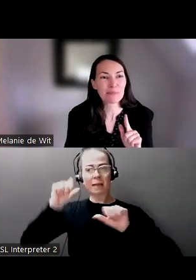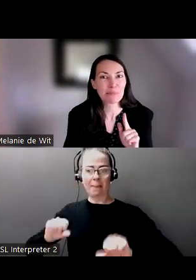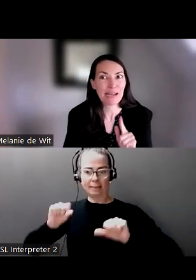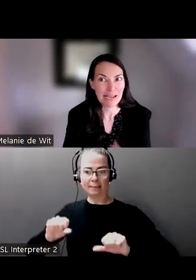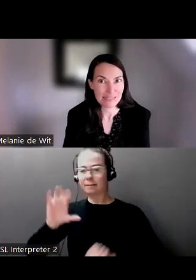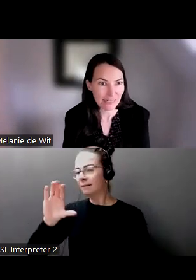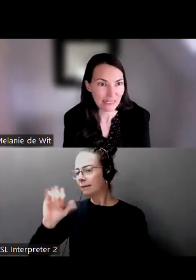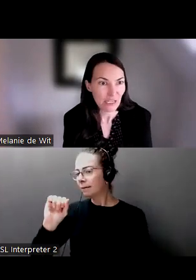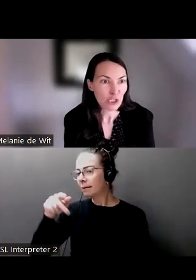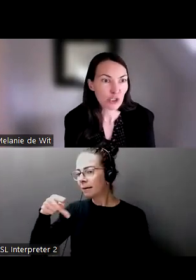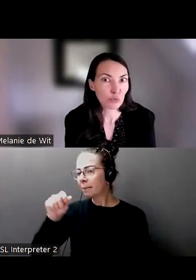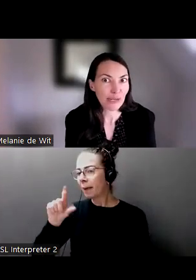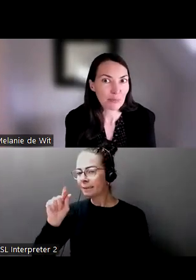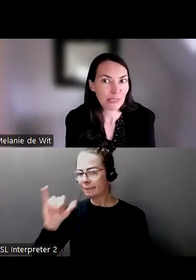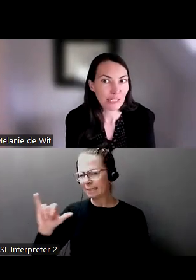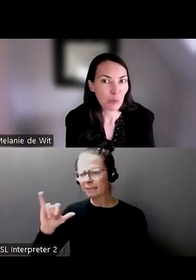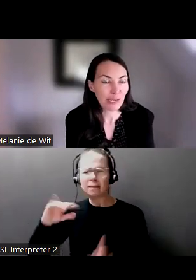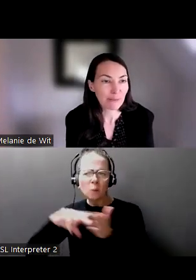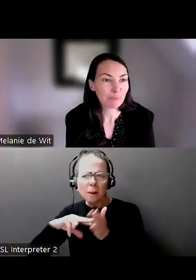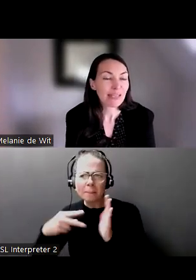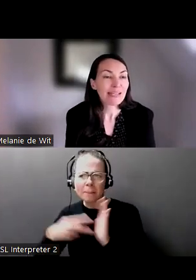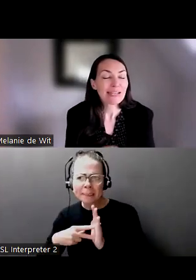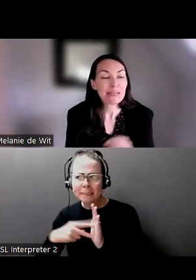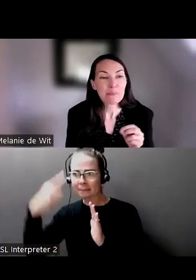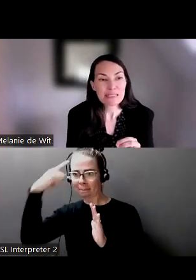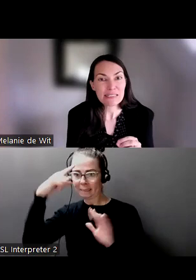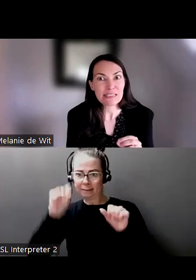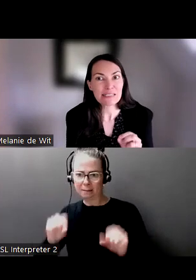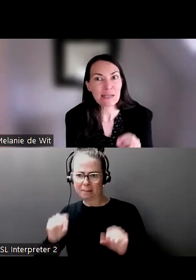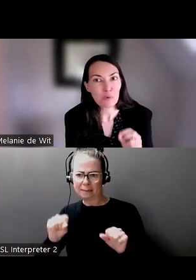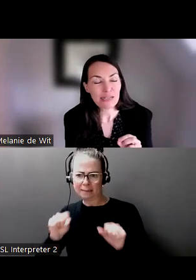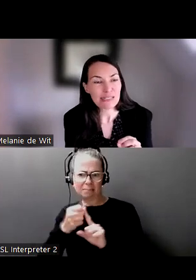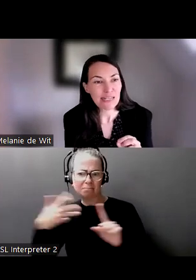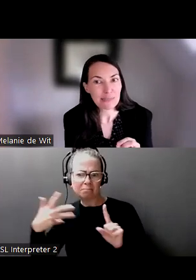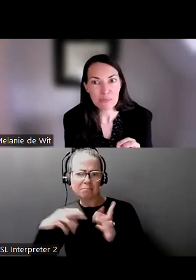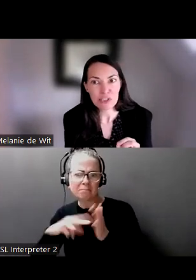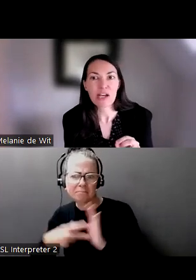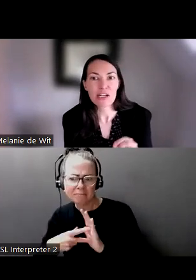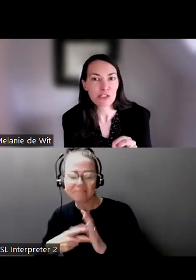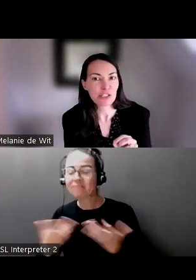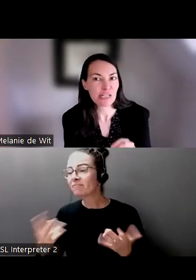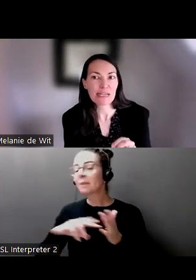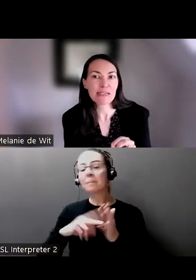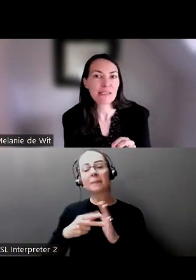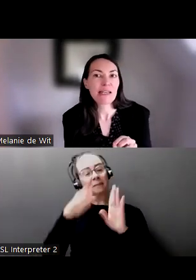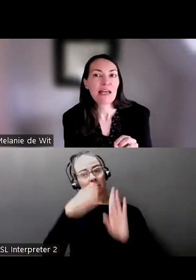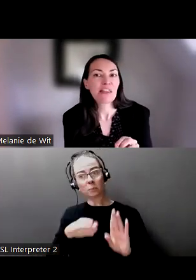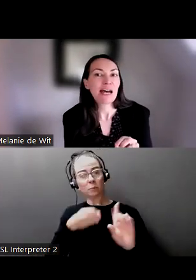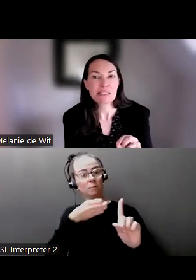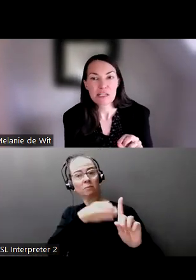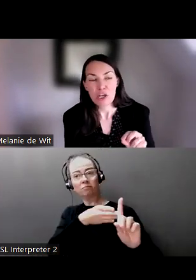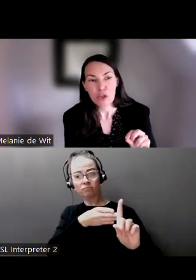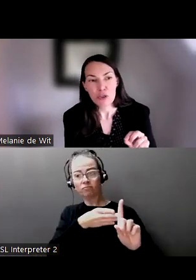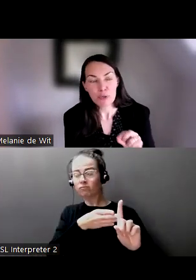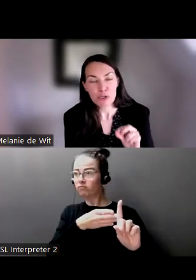by capacity to write a POA? It means that someone is able to understand